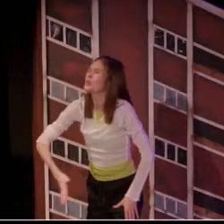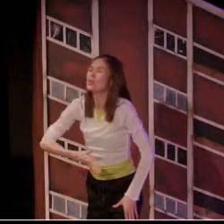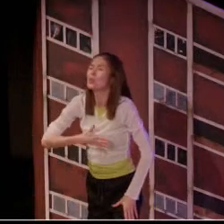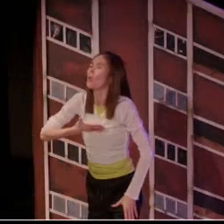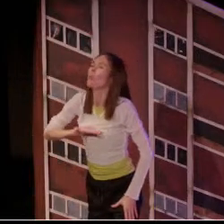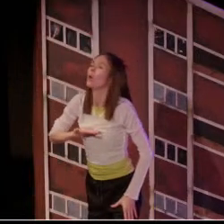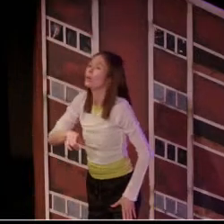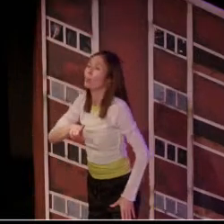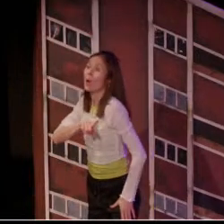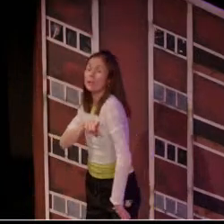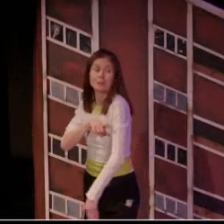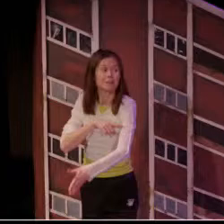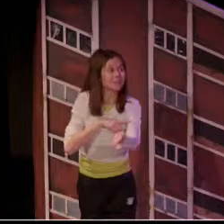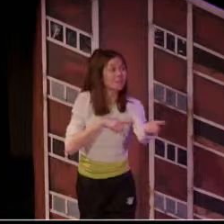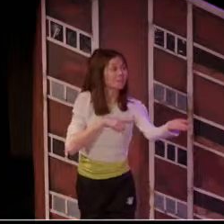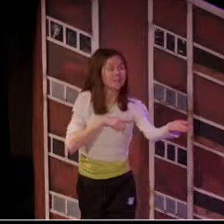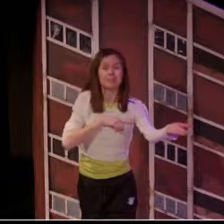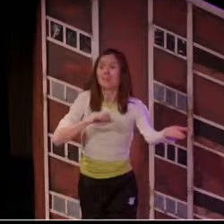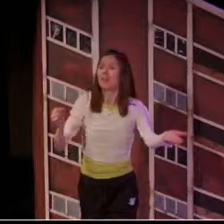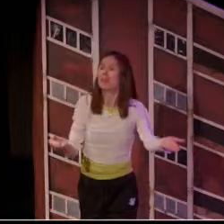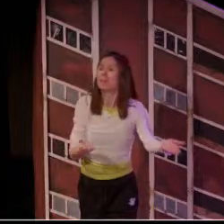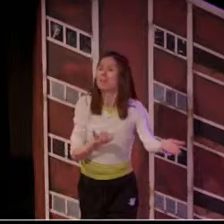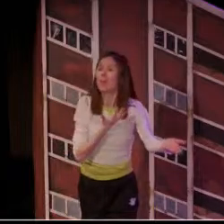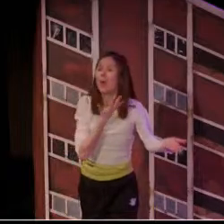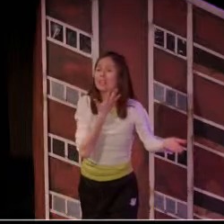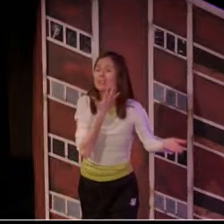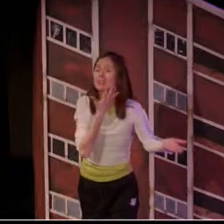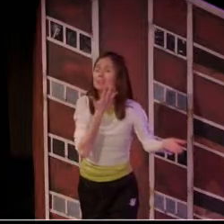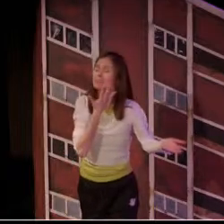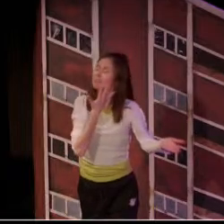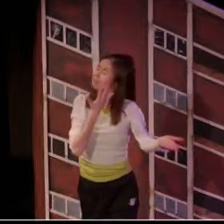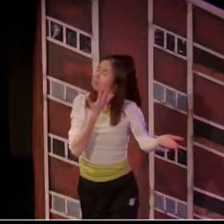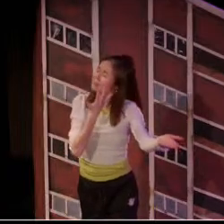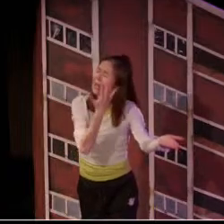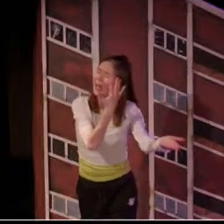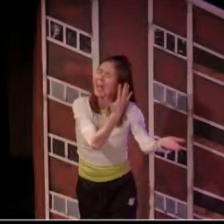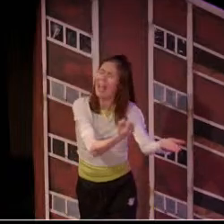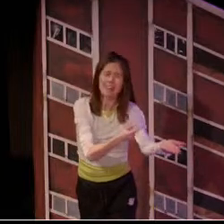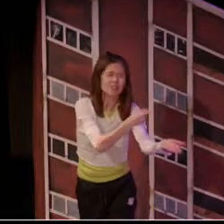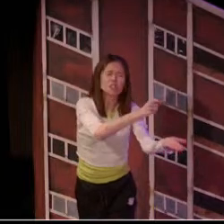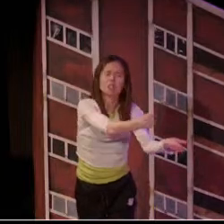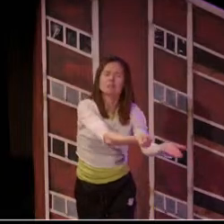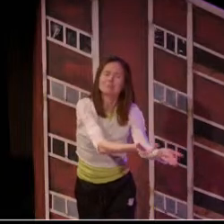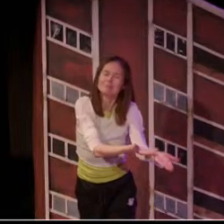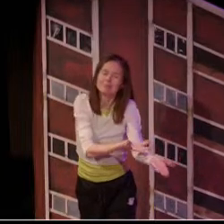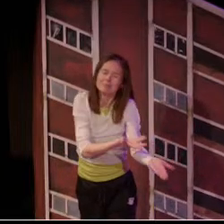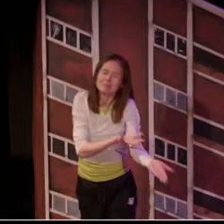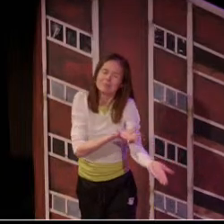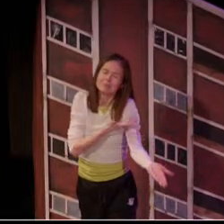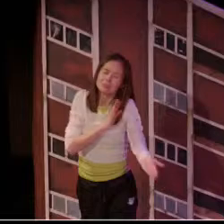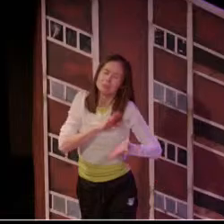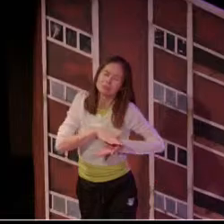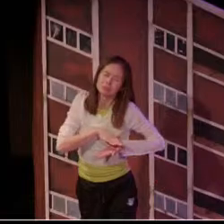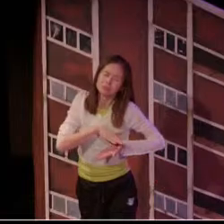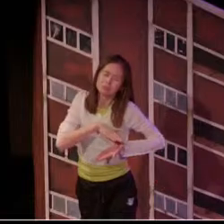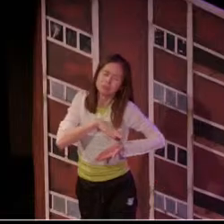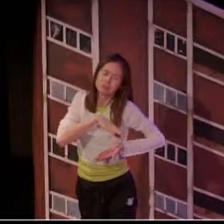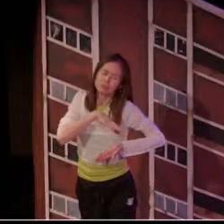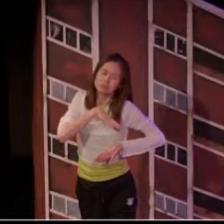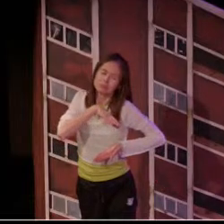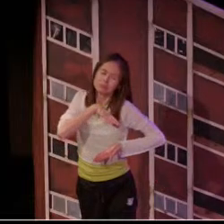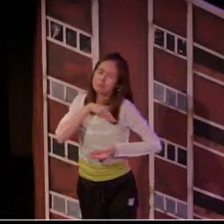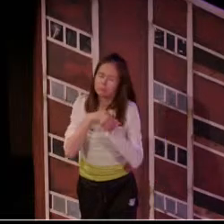love. For she employs them all, commends them and condemns them to her service,